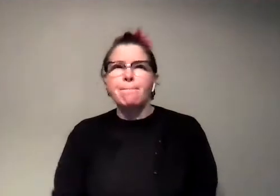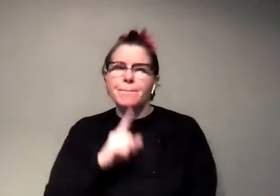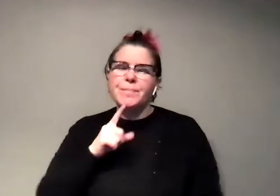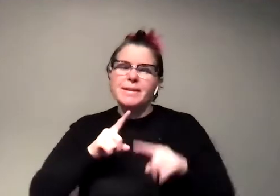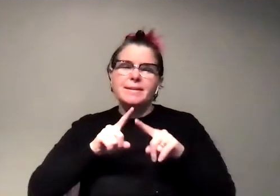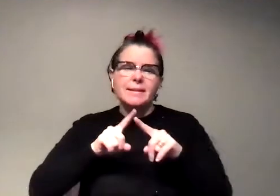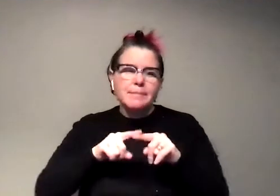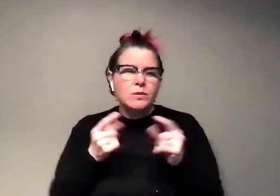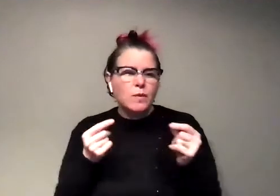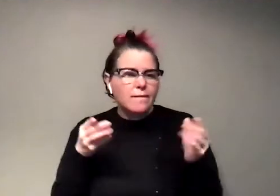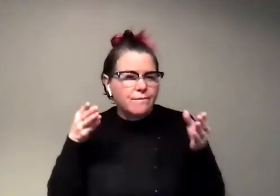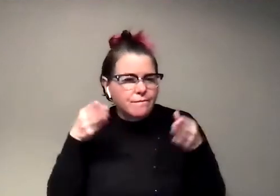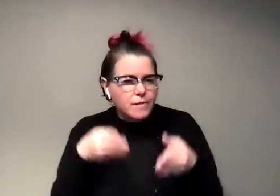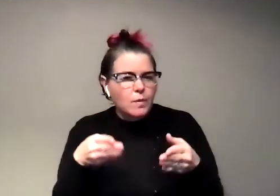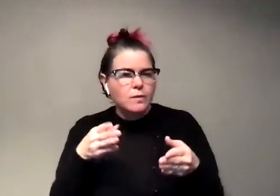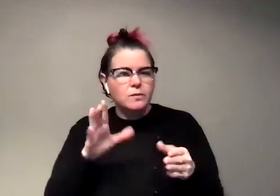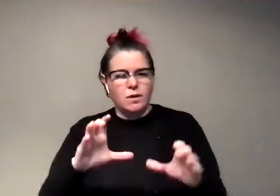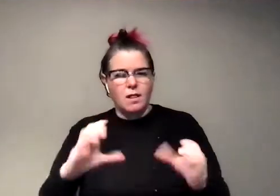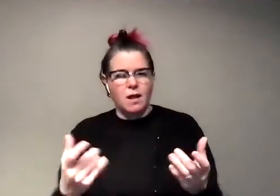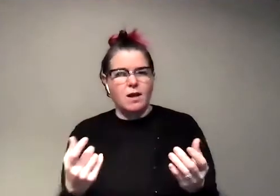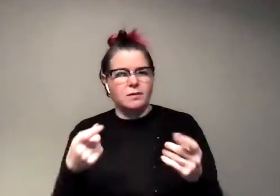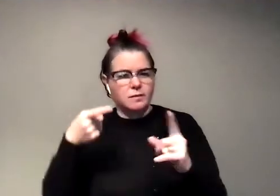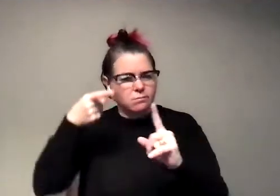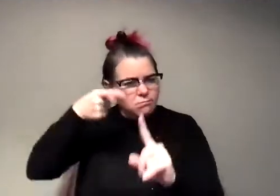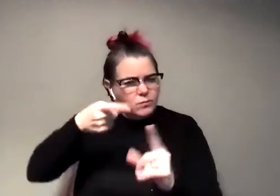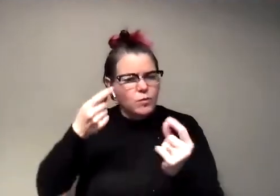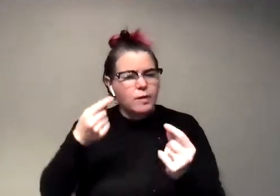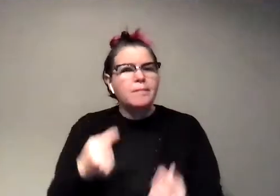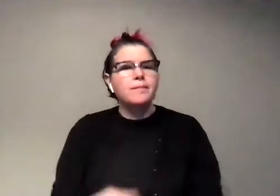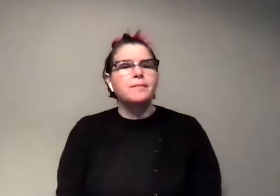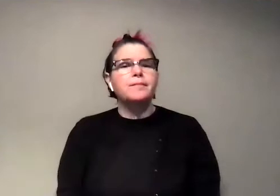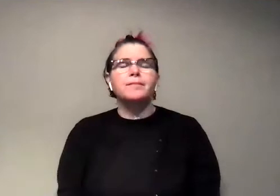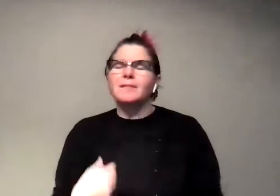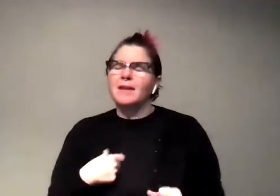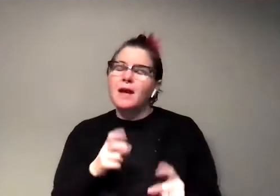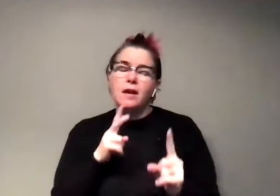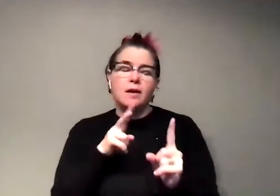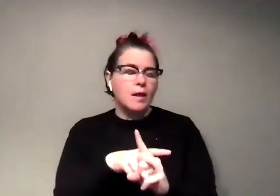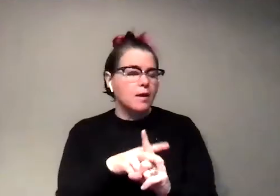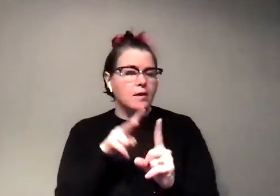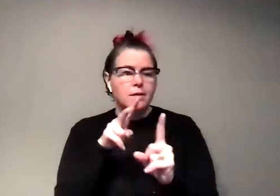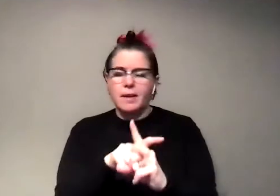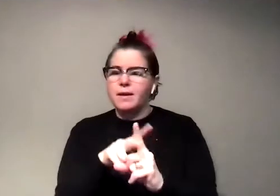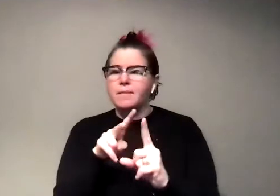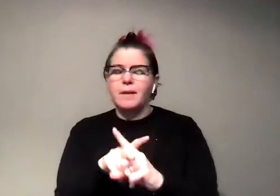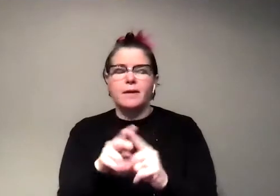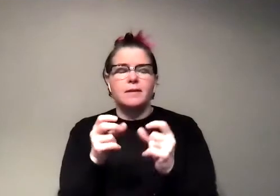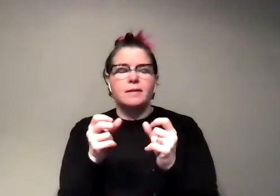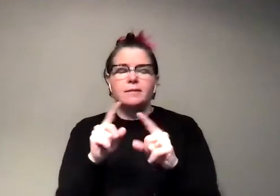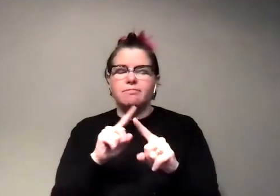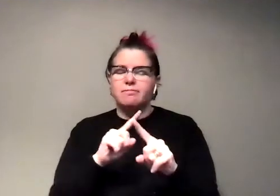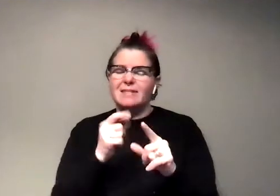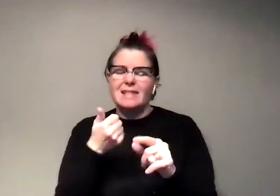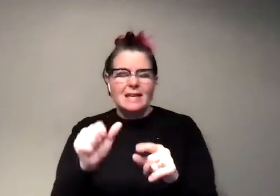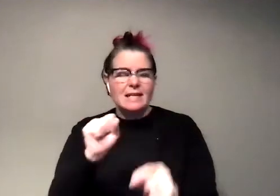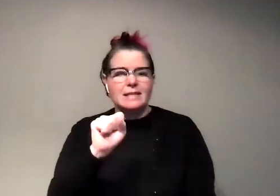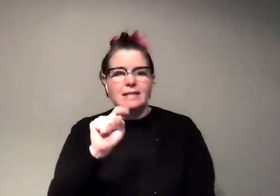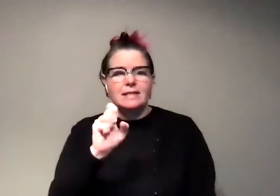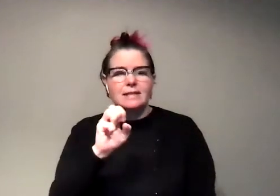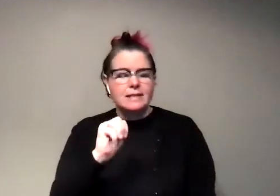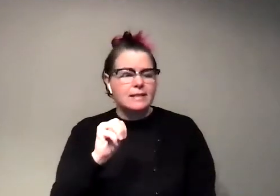focusing on in your class, there's pretty much applications to any STEM field within